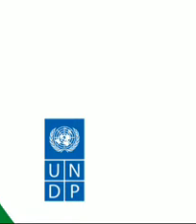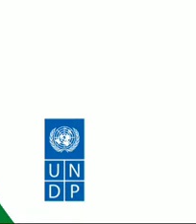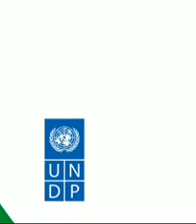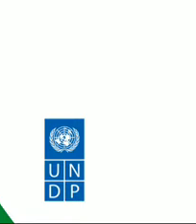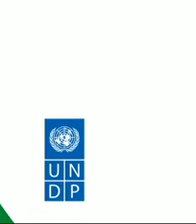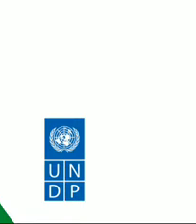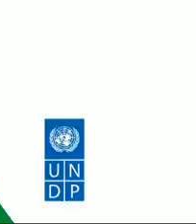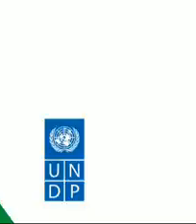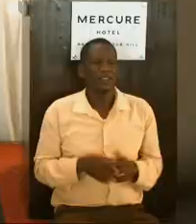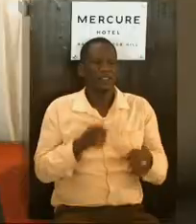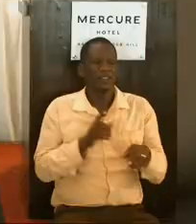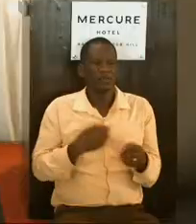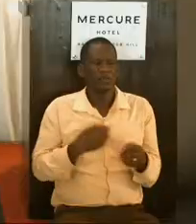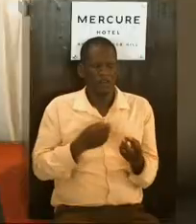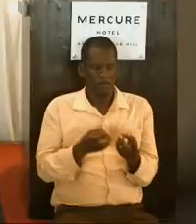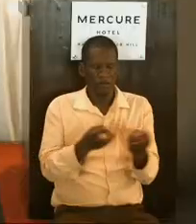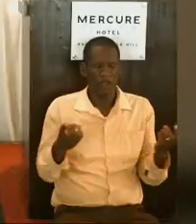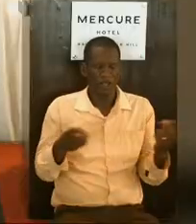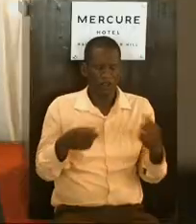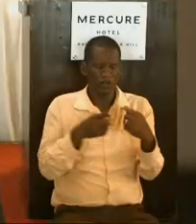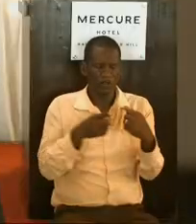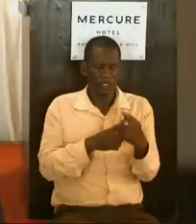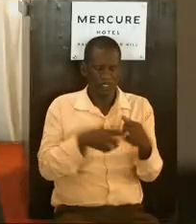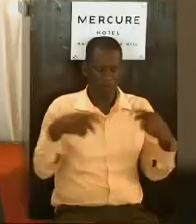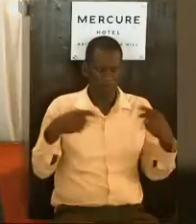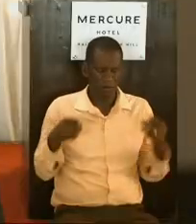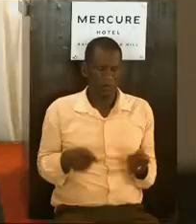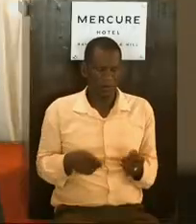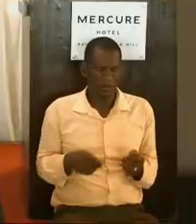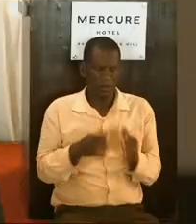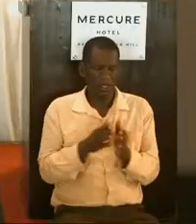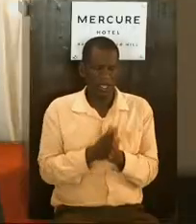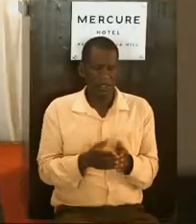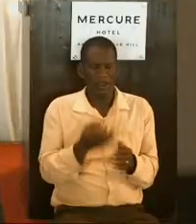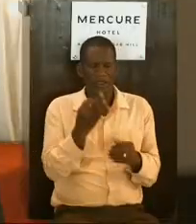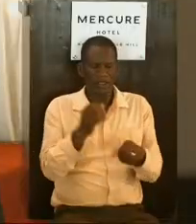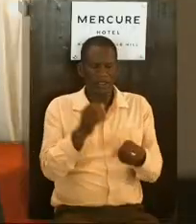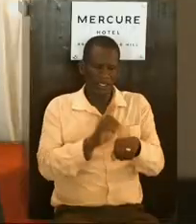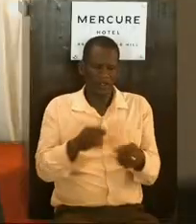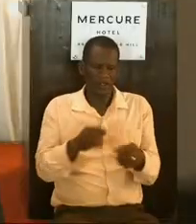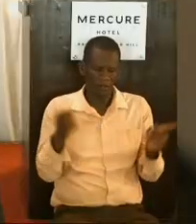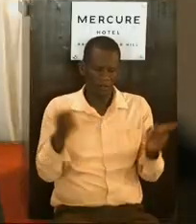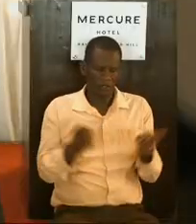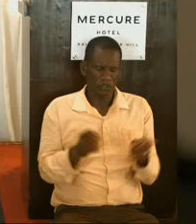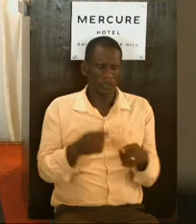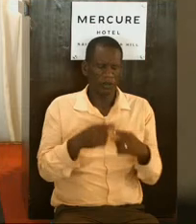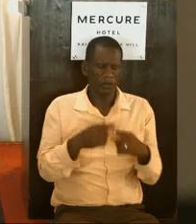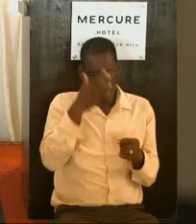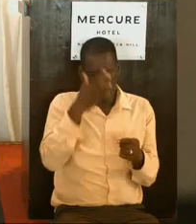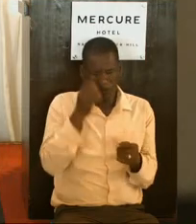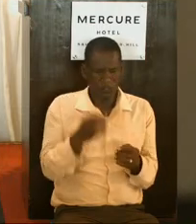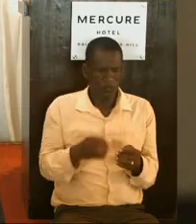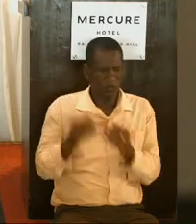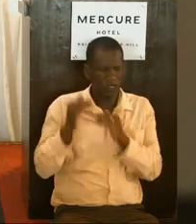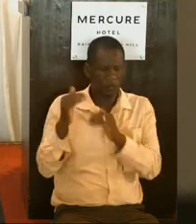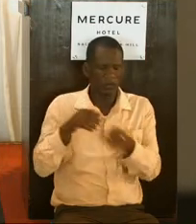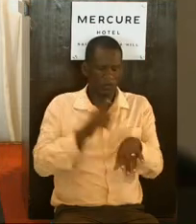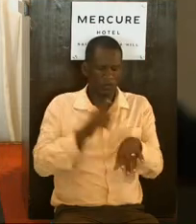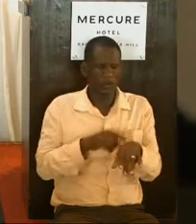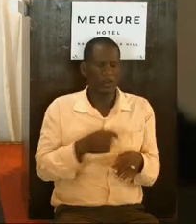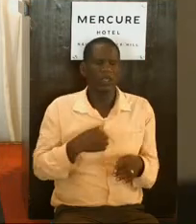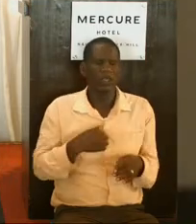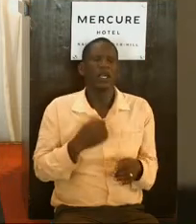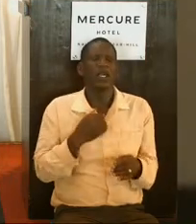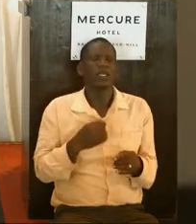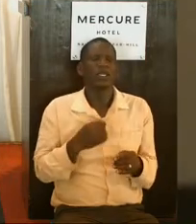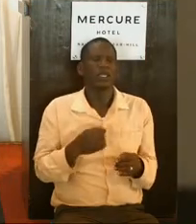when you have a panel of six 37 and we come too short but because of the limitation of time I I